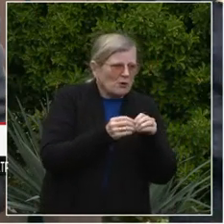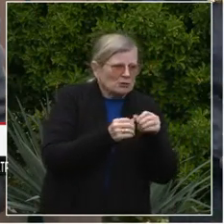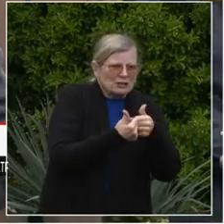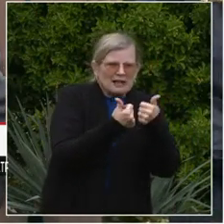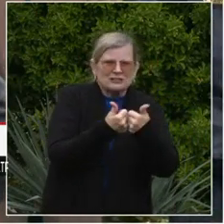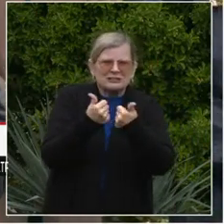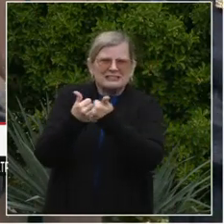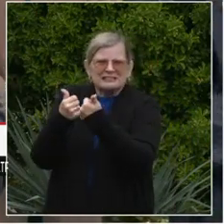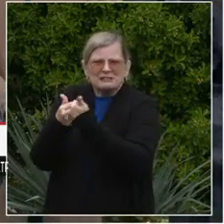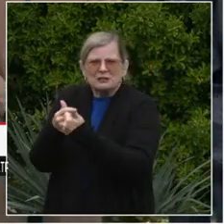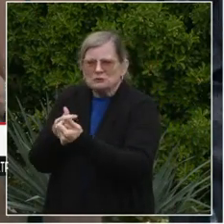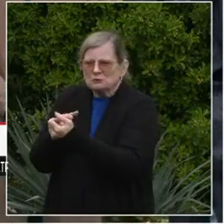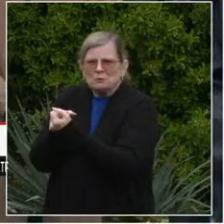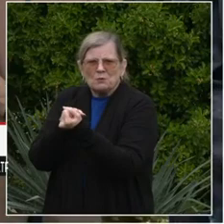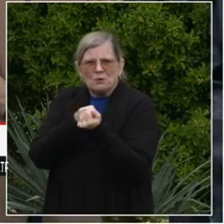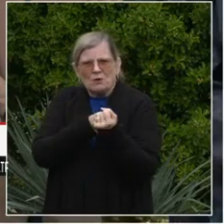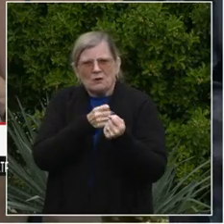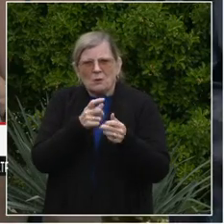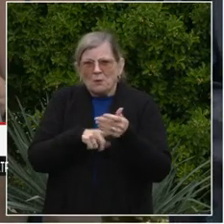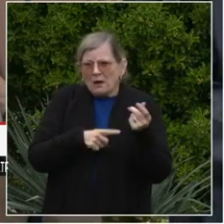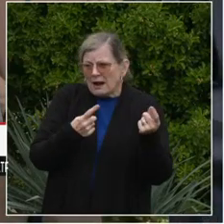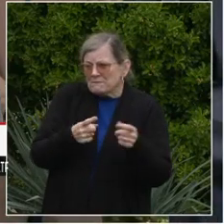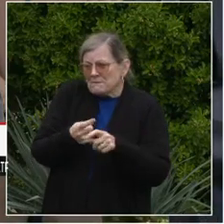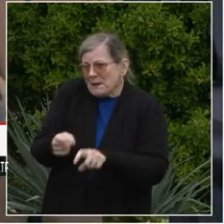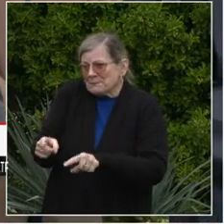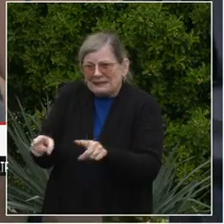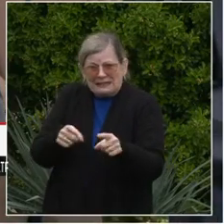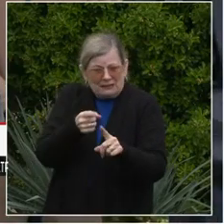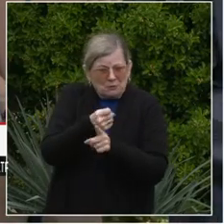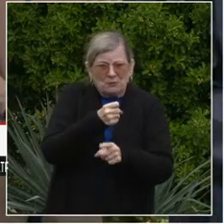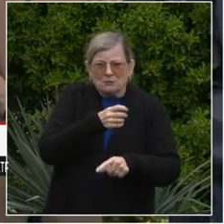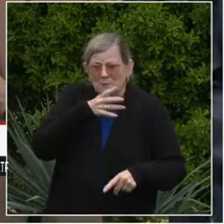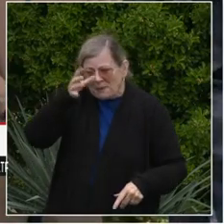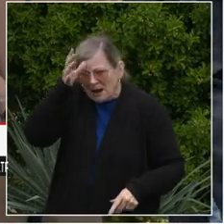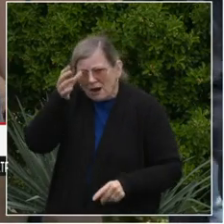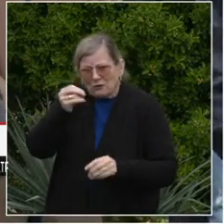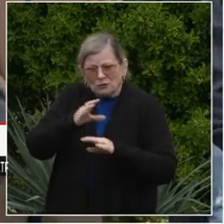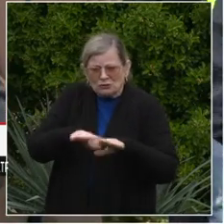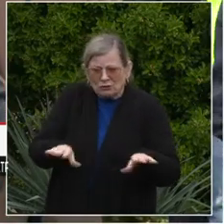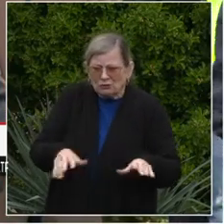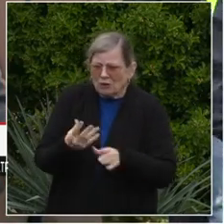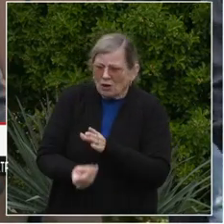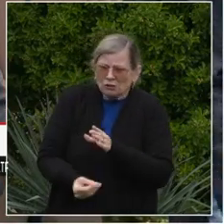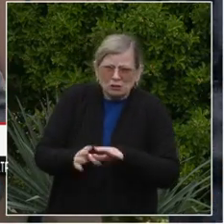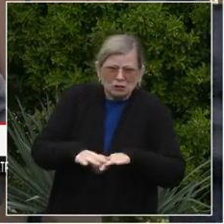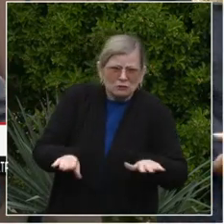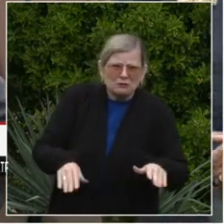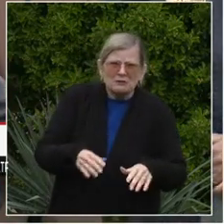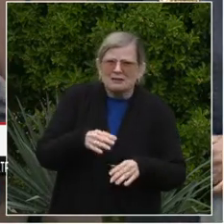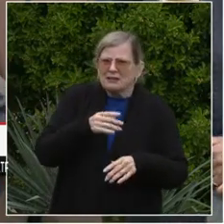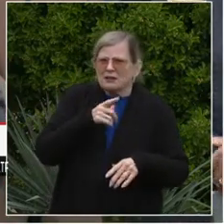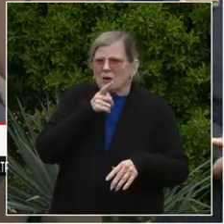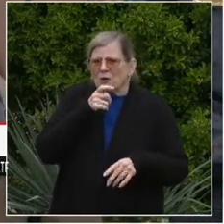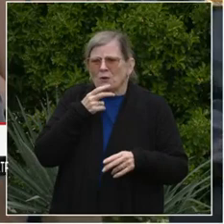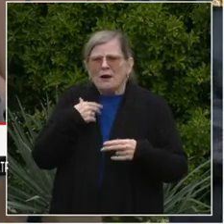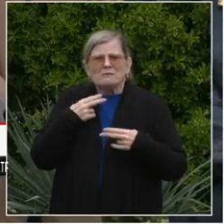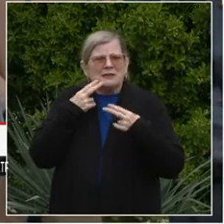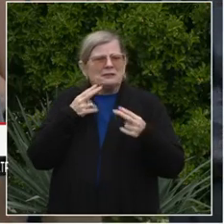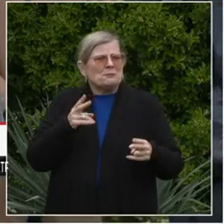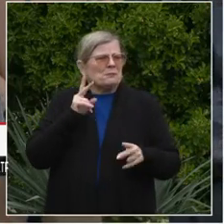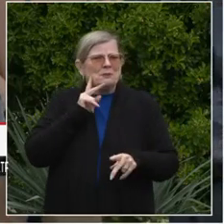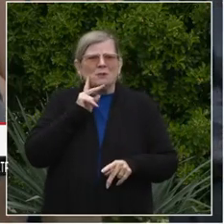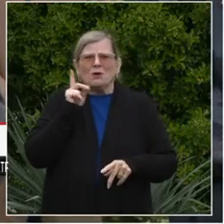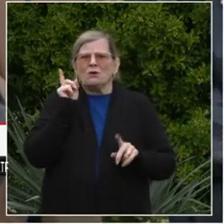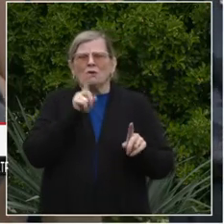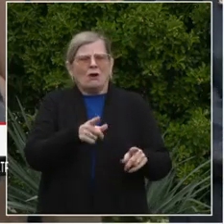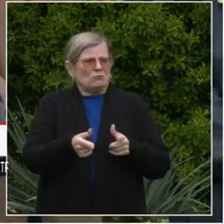and cooperation from you, the parents who have lost children, the family members of innocent bystanders, the friends